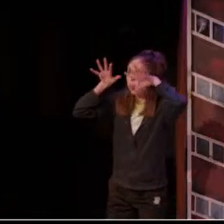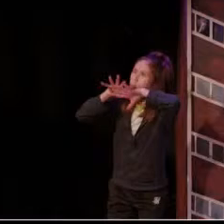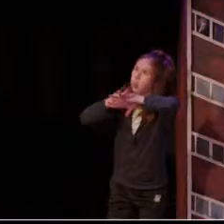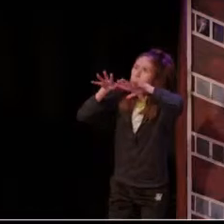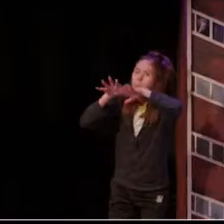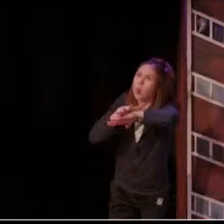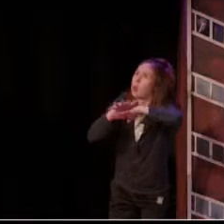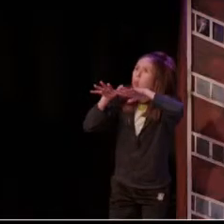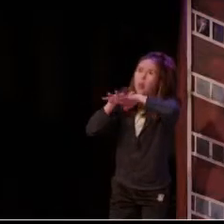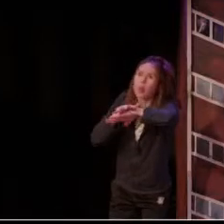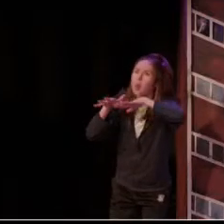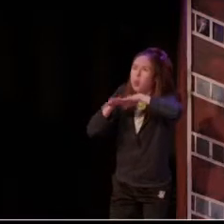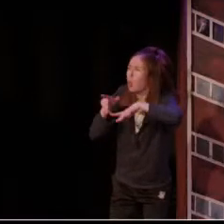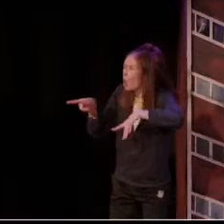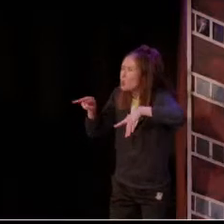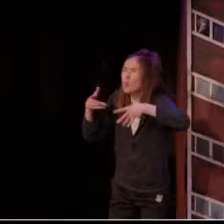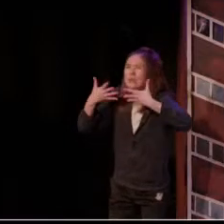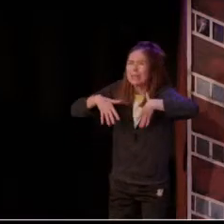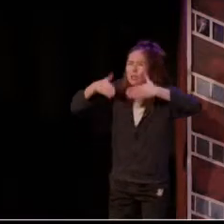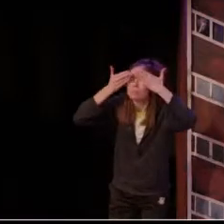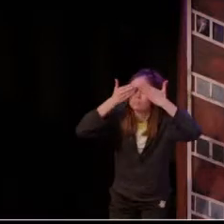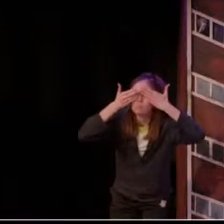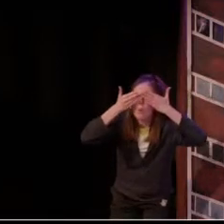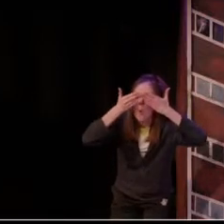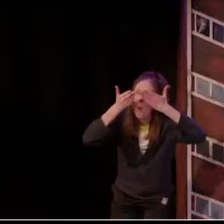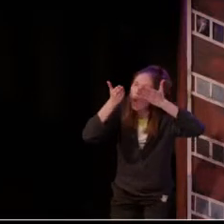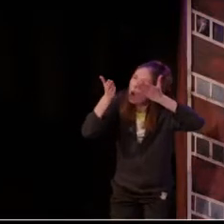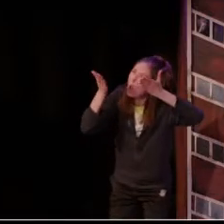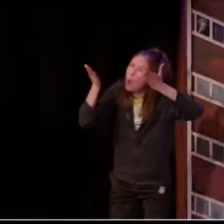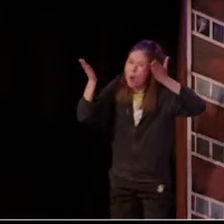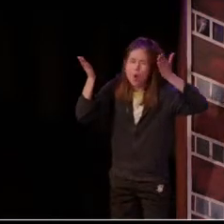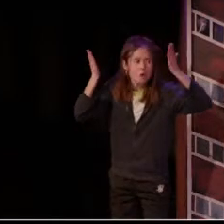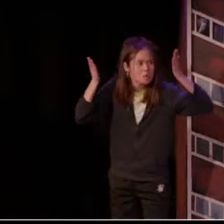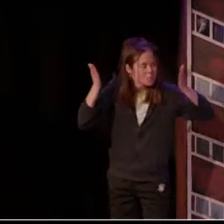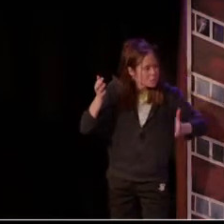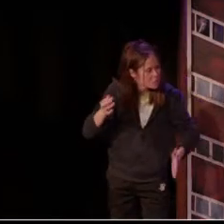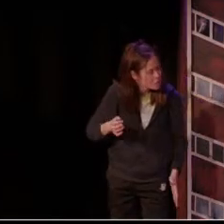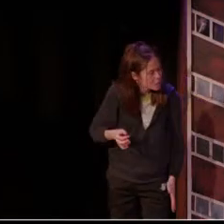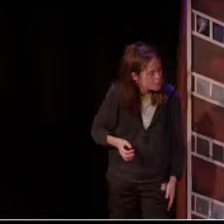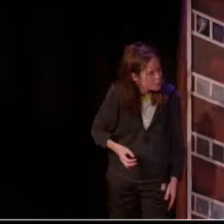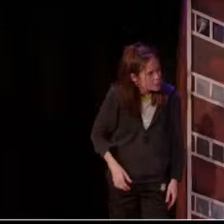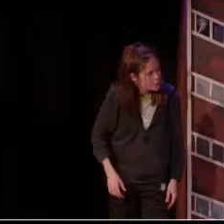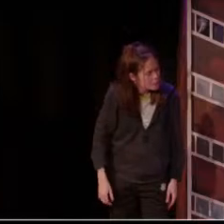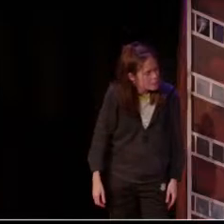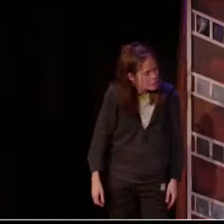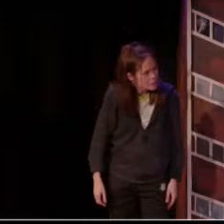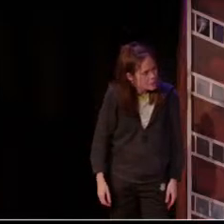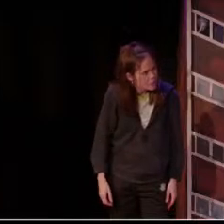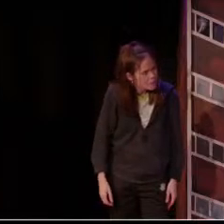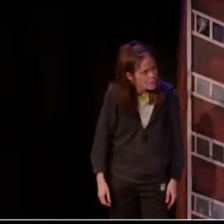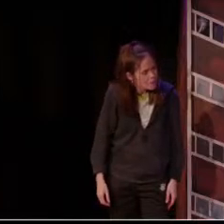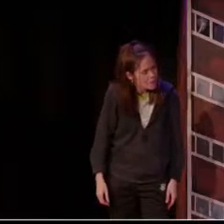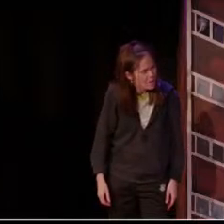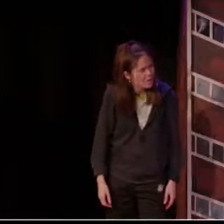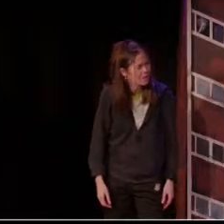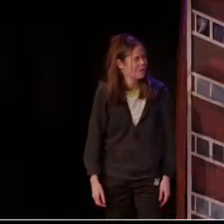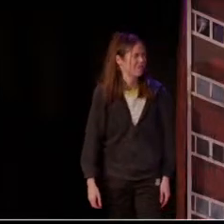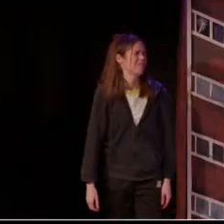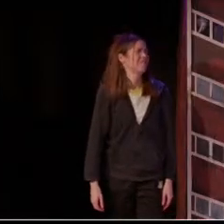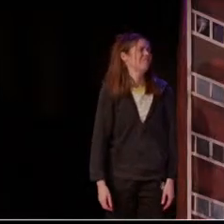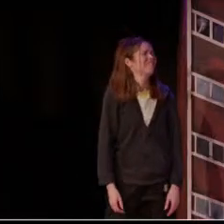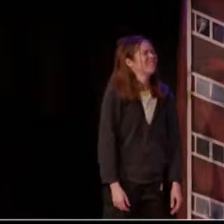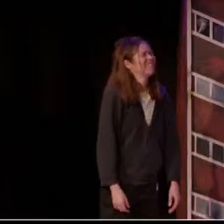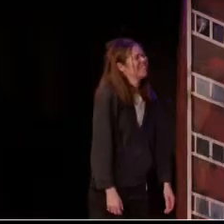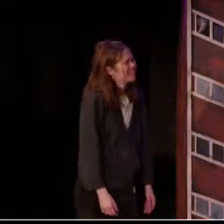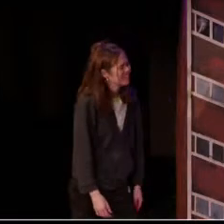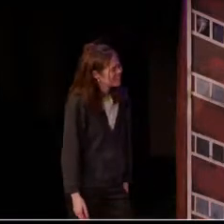her honour true than your suspicion, however you may be judged for it. What need we consult with you